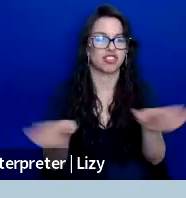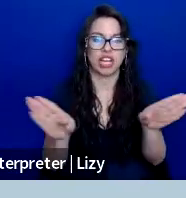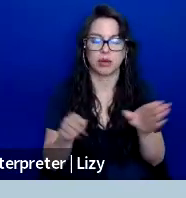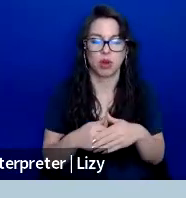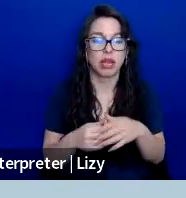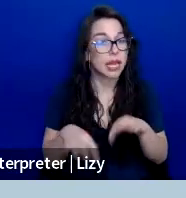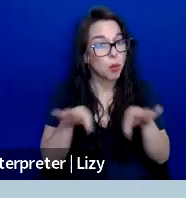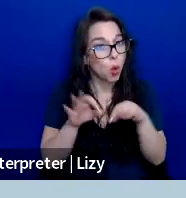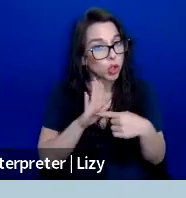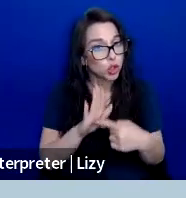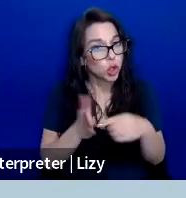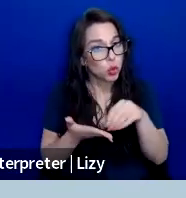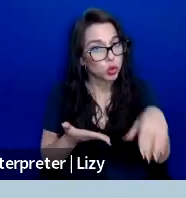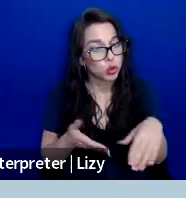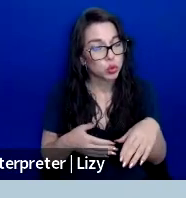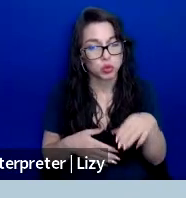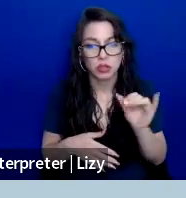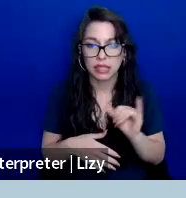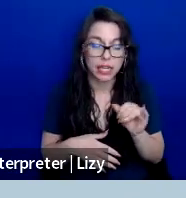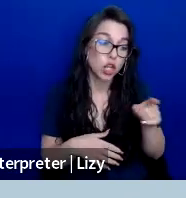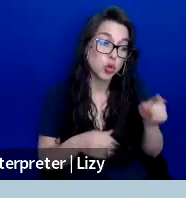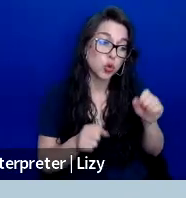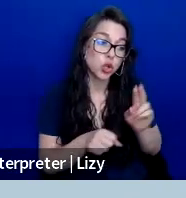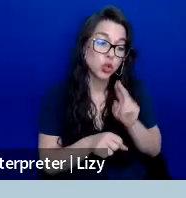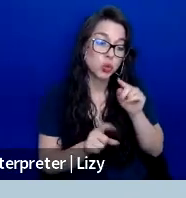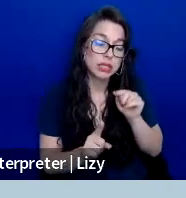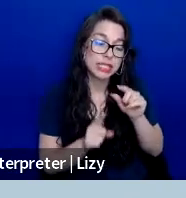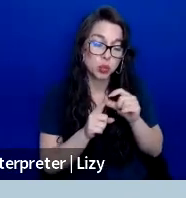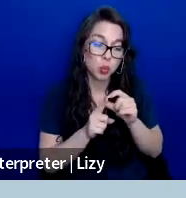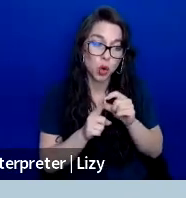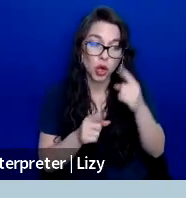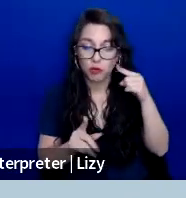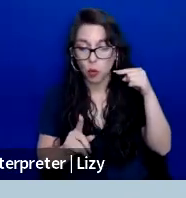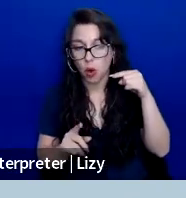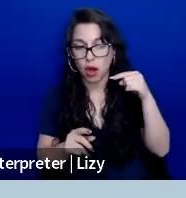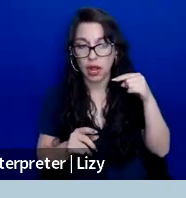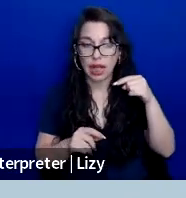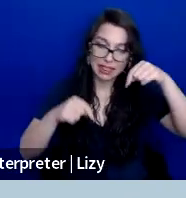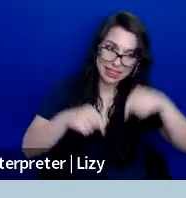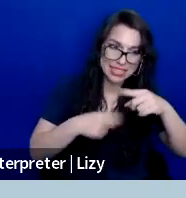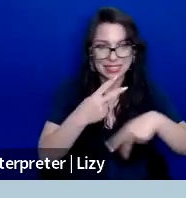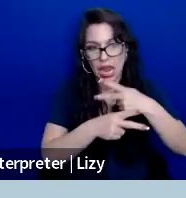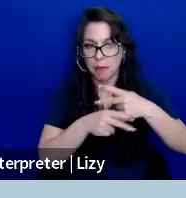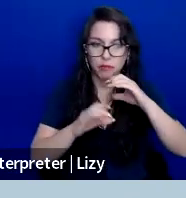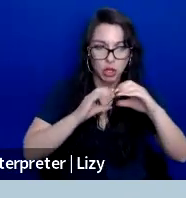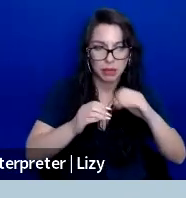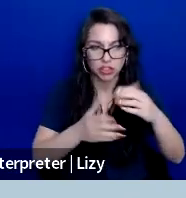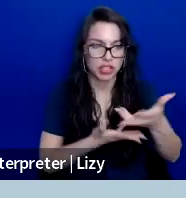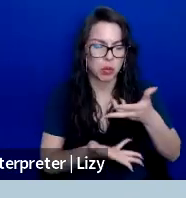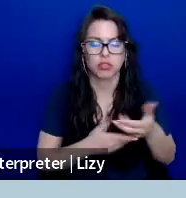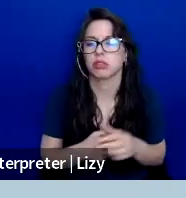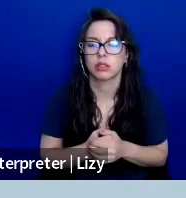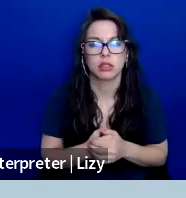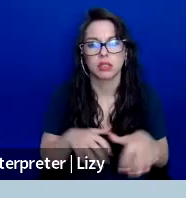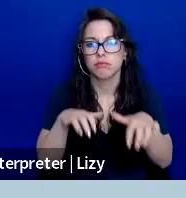student that this is how you could use this word in this kind of communication interaction. So there's a ton of free stuff